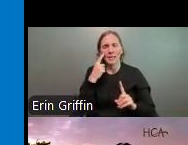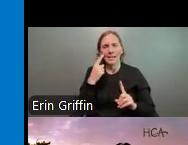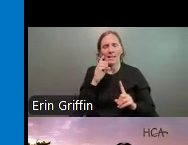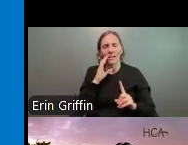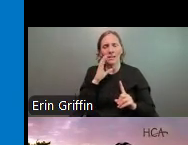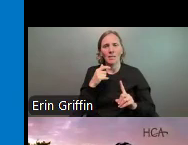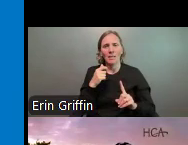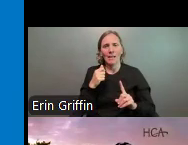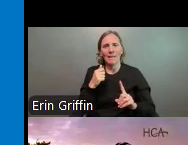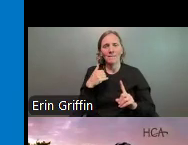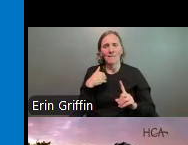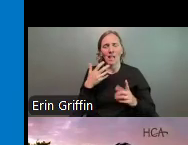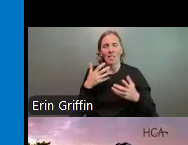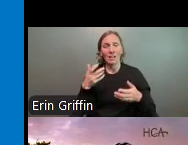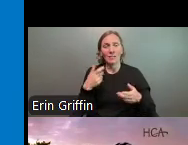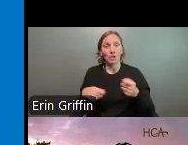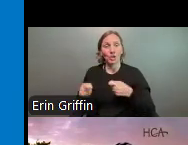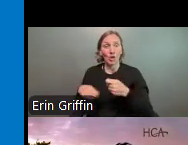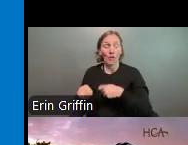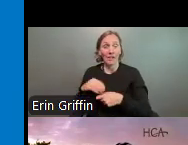stuff in the program in the next couple months, but